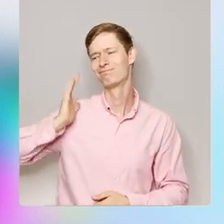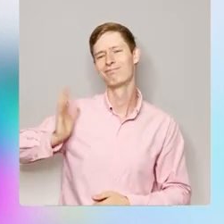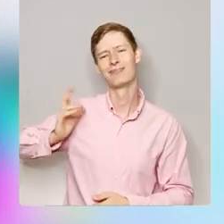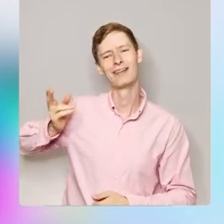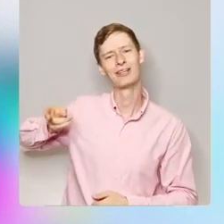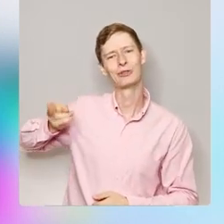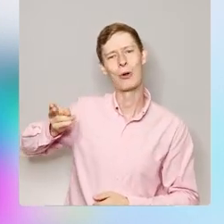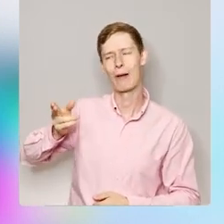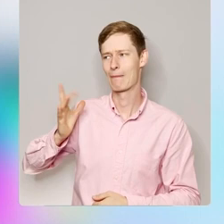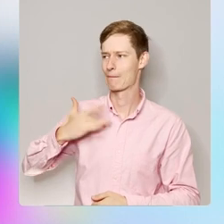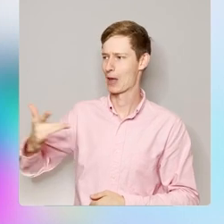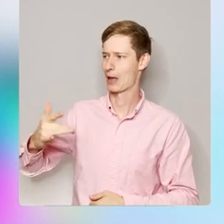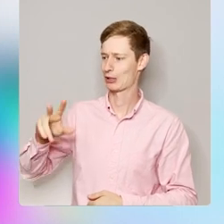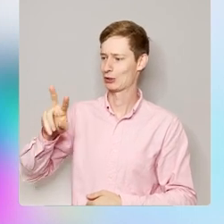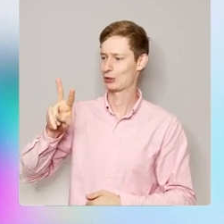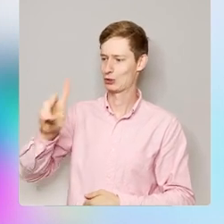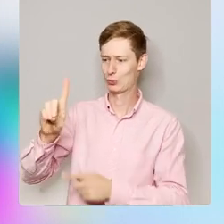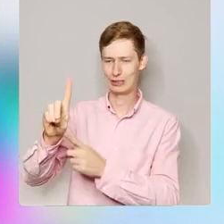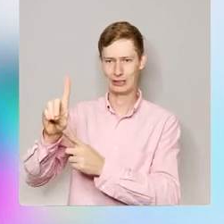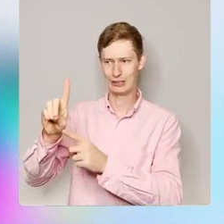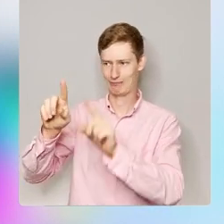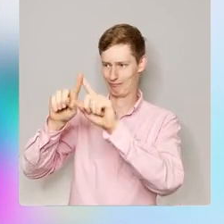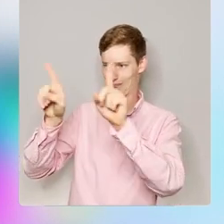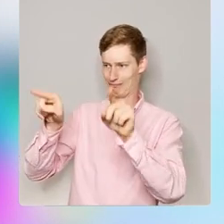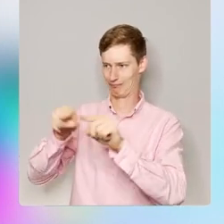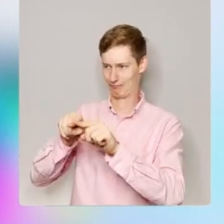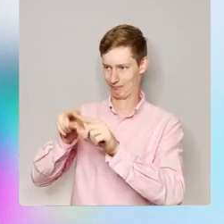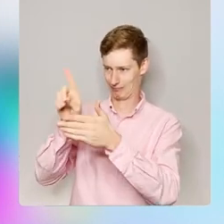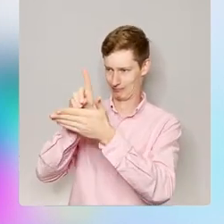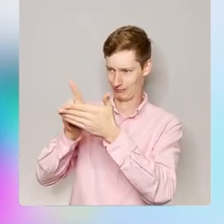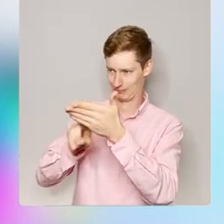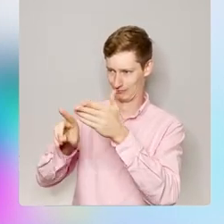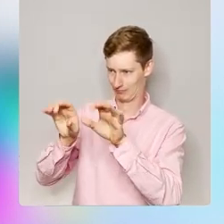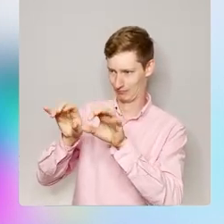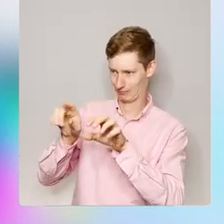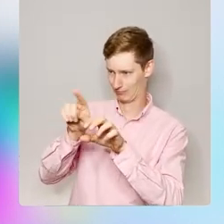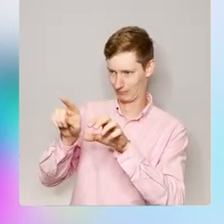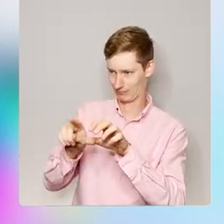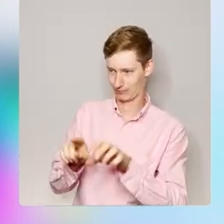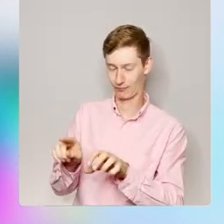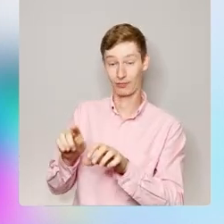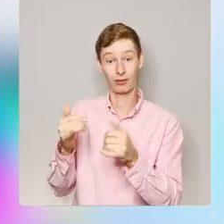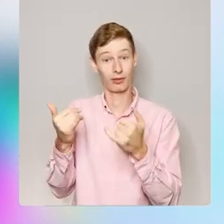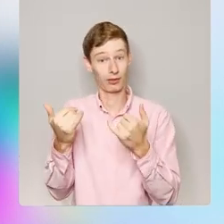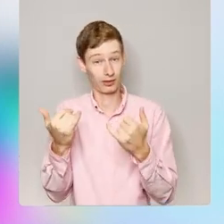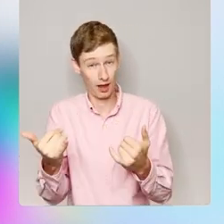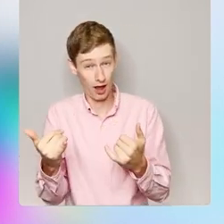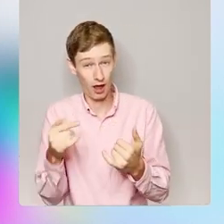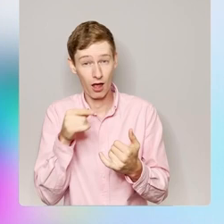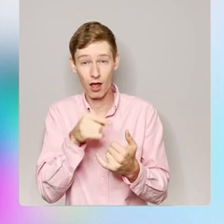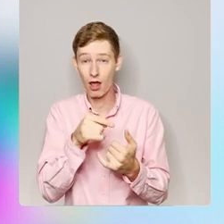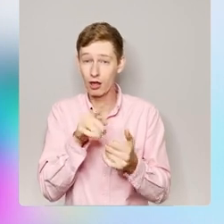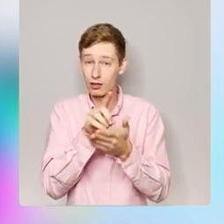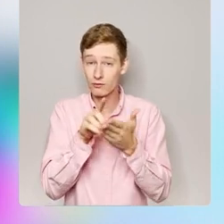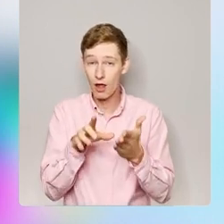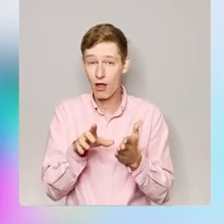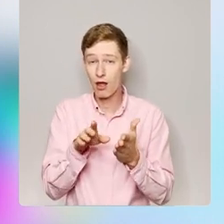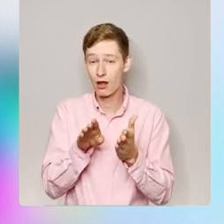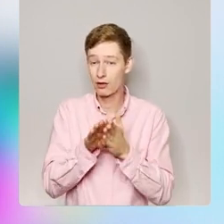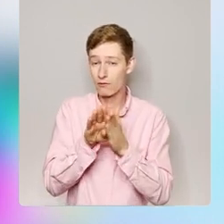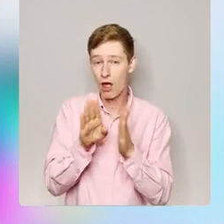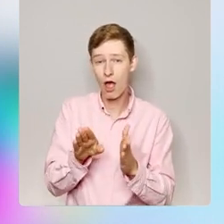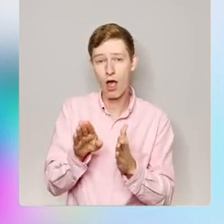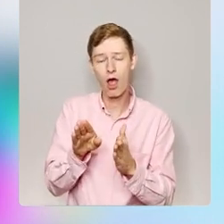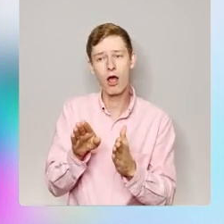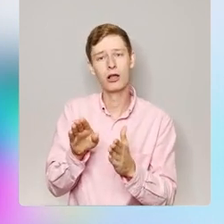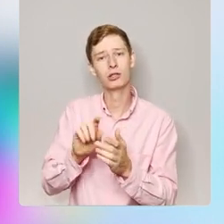buildings or objects had to be done on 2D screens. What we're seeing now is developers augmenting specific areas of this workflow